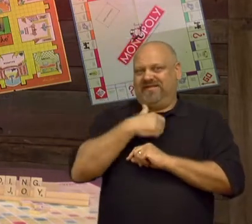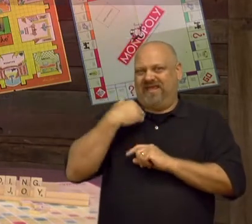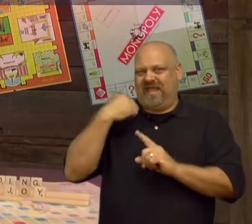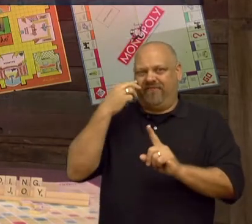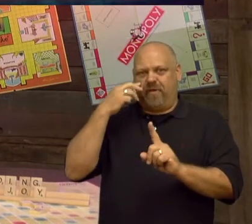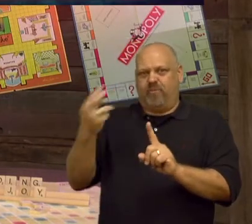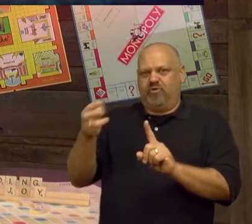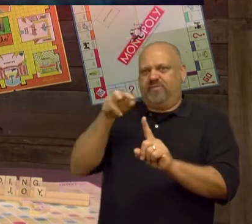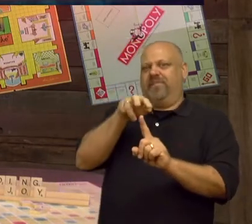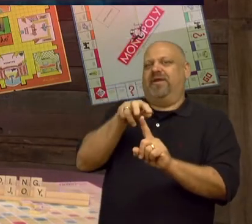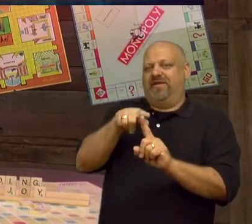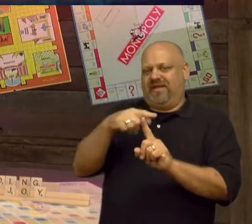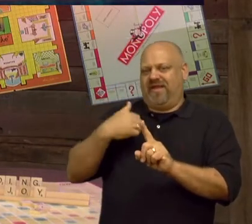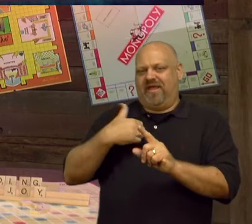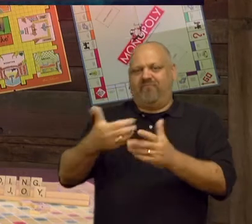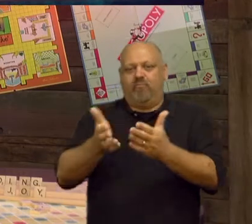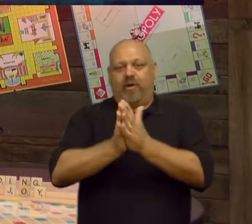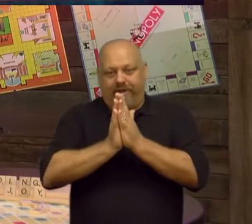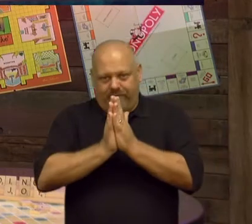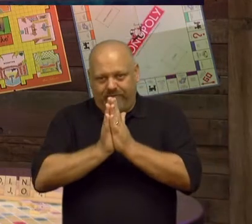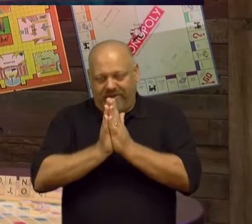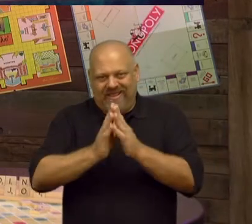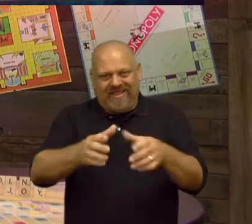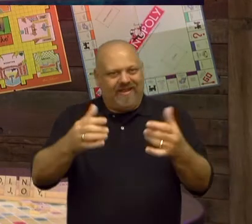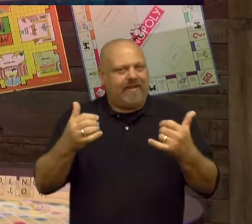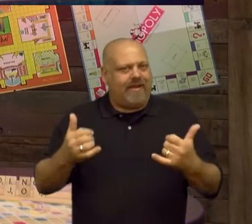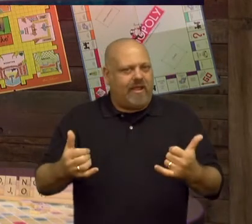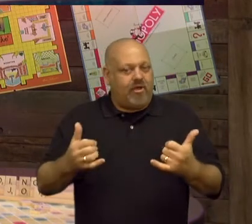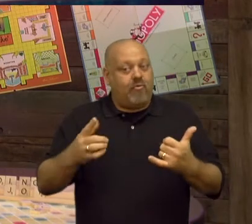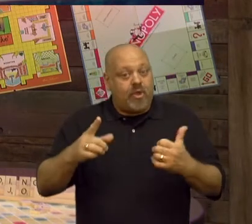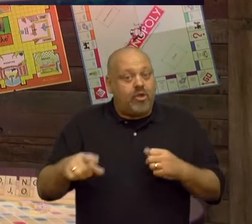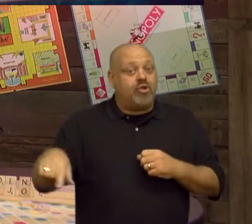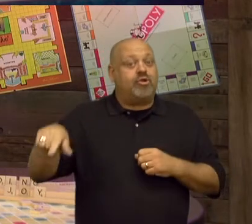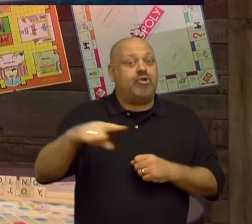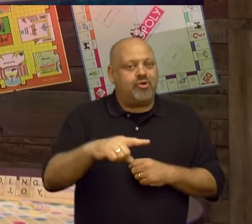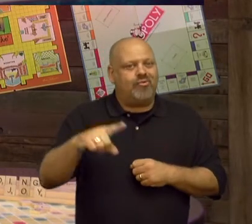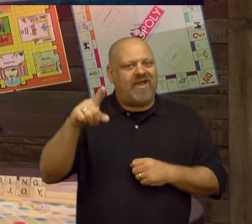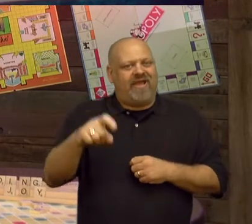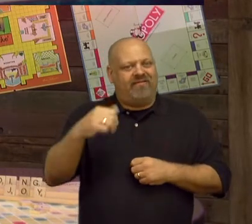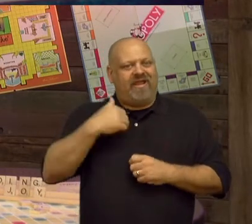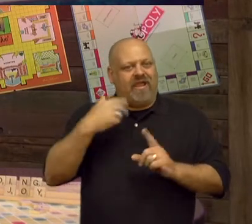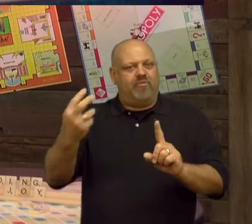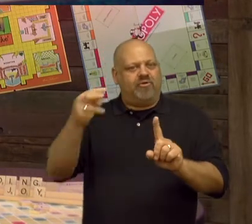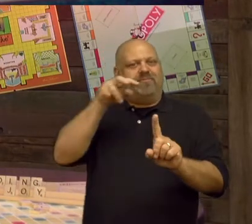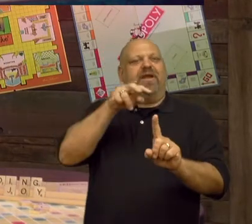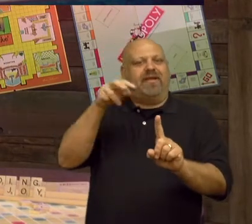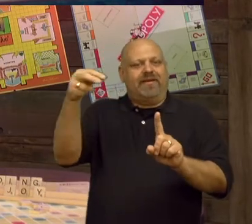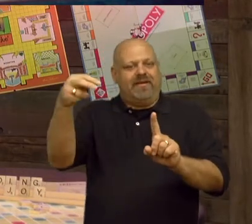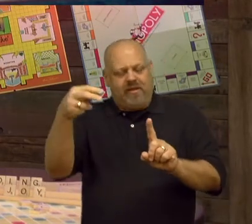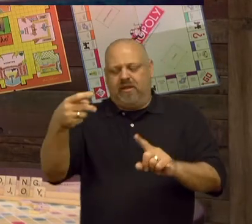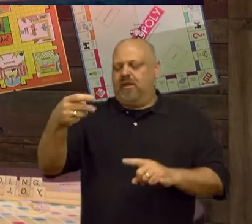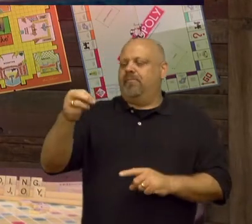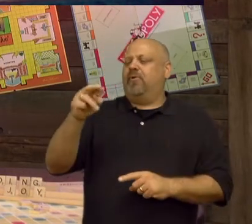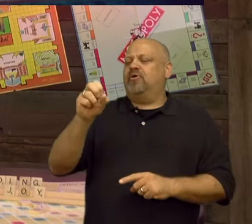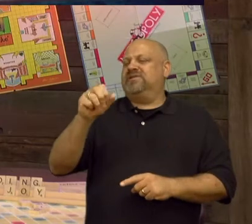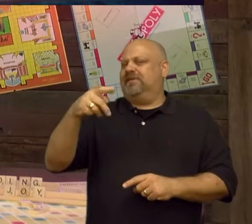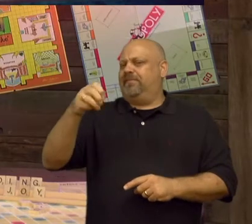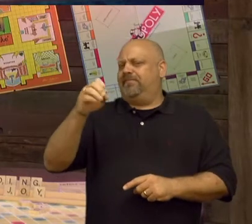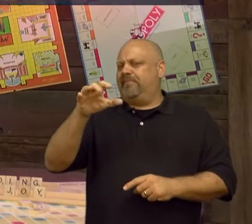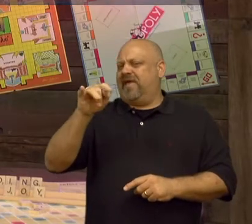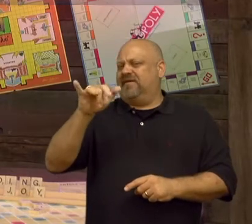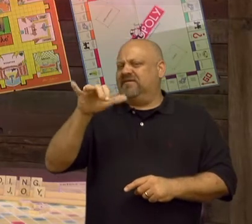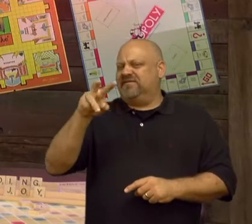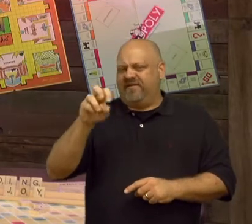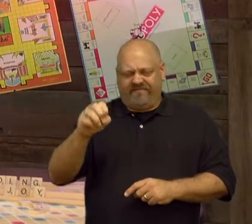us to have perspective and to have prayer. Now, you have to have perspective. Perspective is a